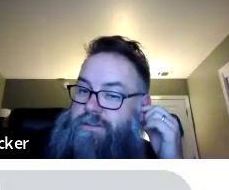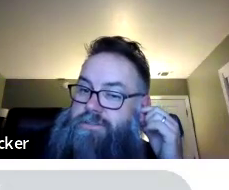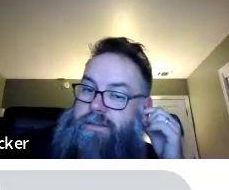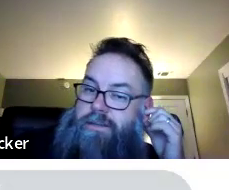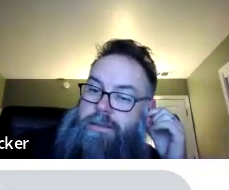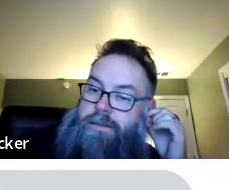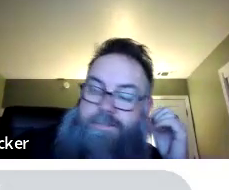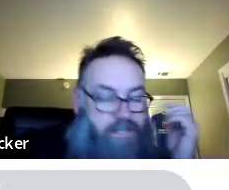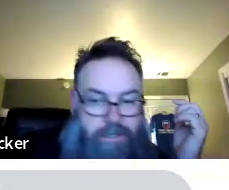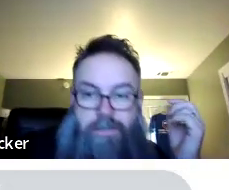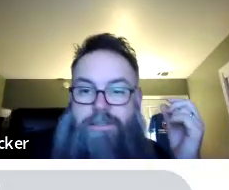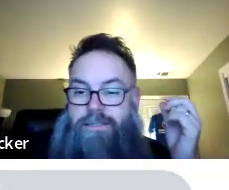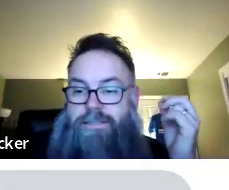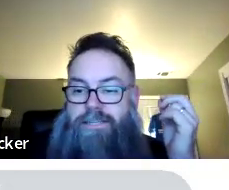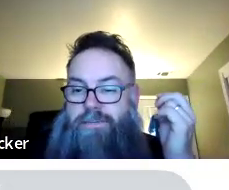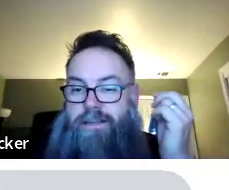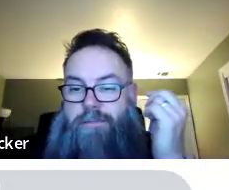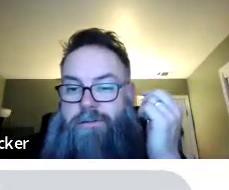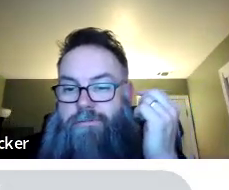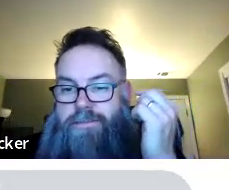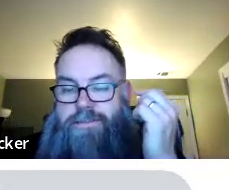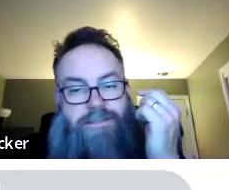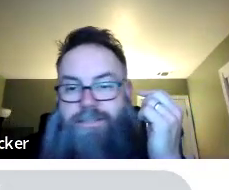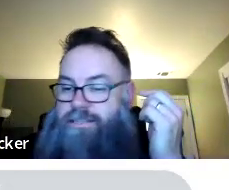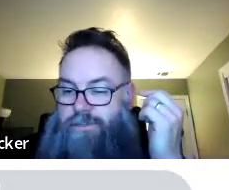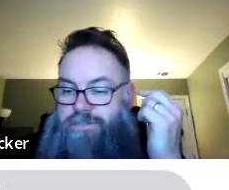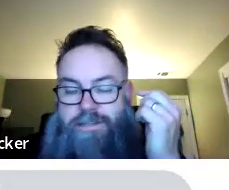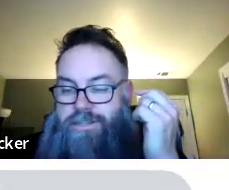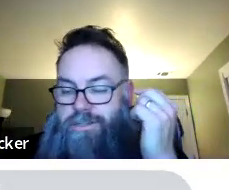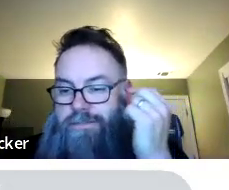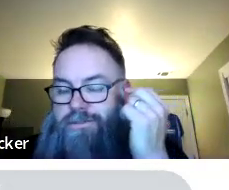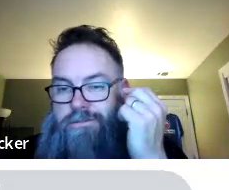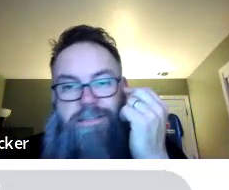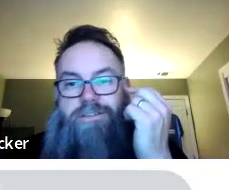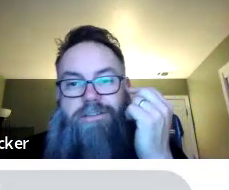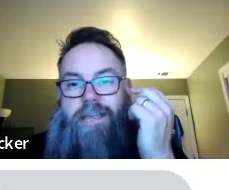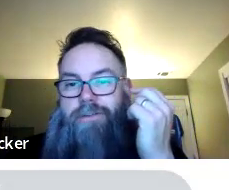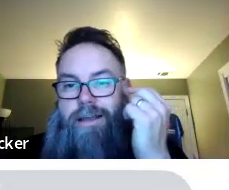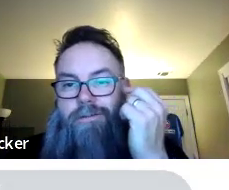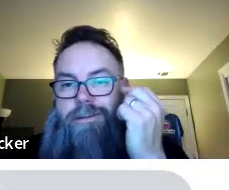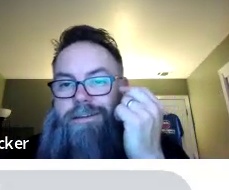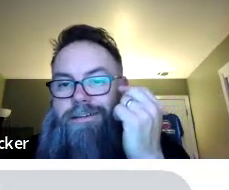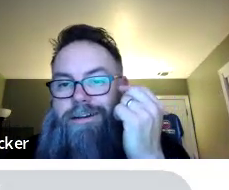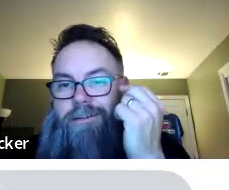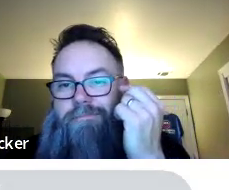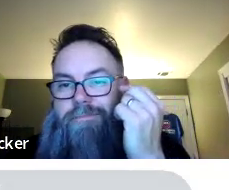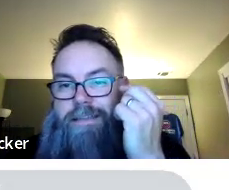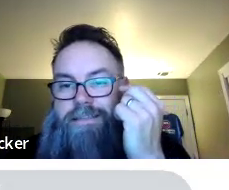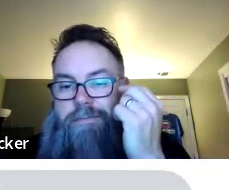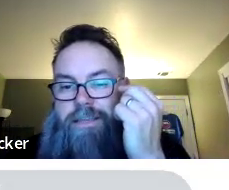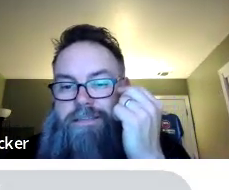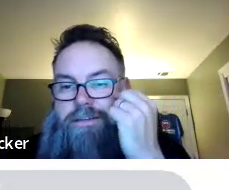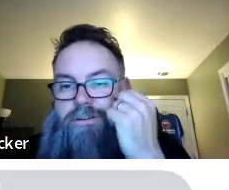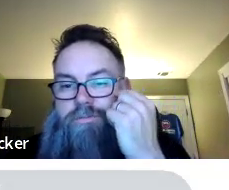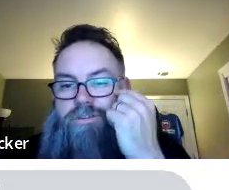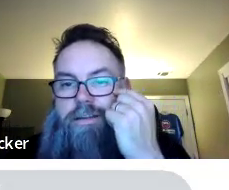regional centers, and especially now that the DSP collaborative is successfully transitioning to Los Angeles County now. At